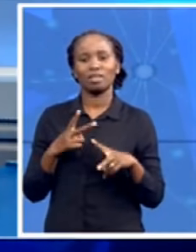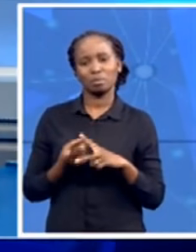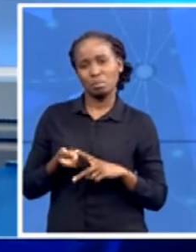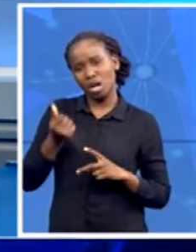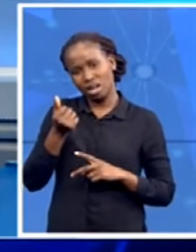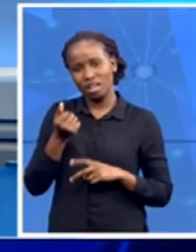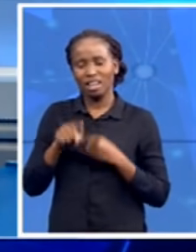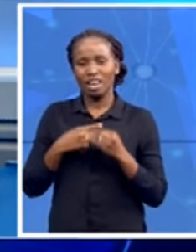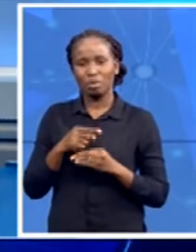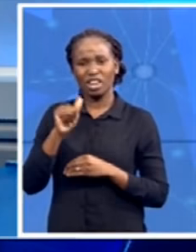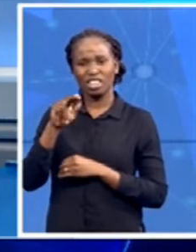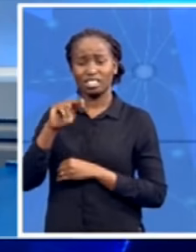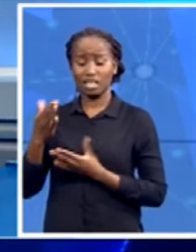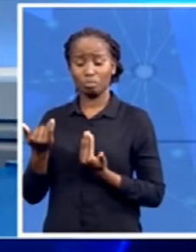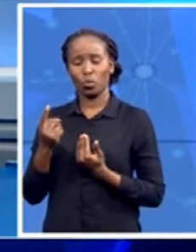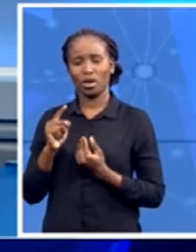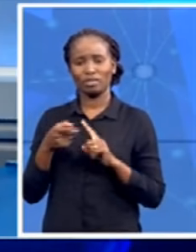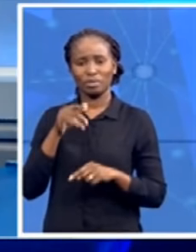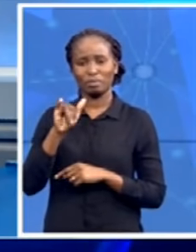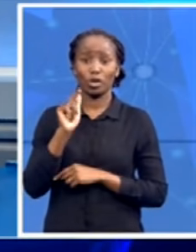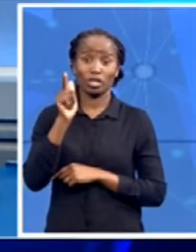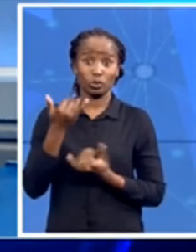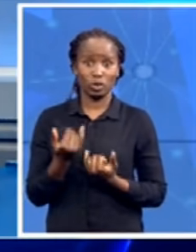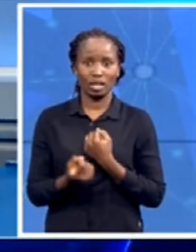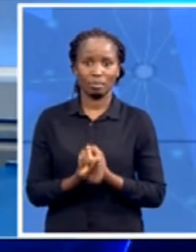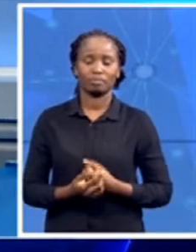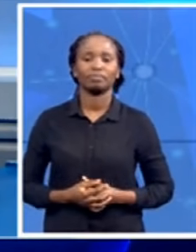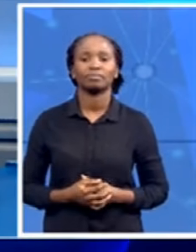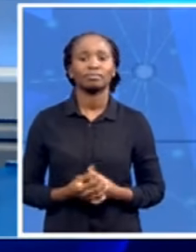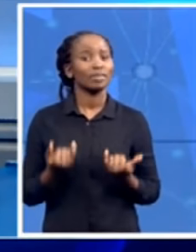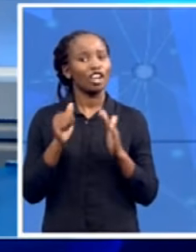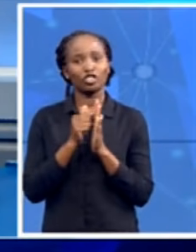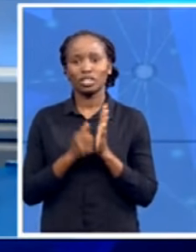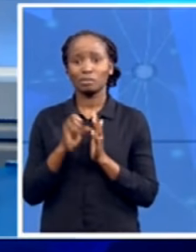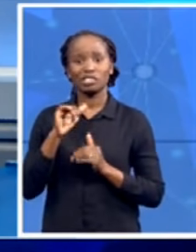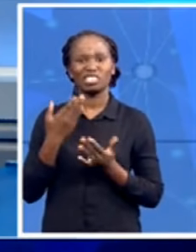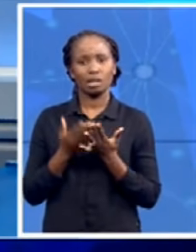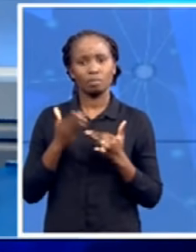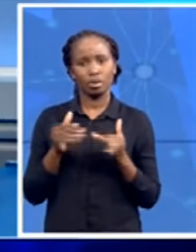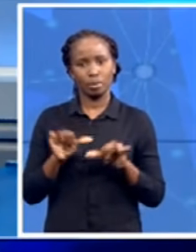ANC later on today. This is the agenda on SABC News. Let's take a quick break. We'll be back shortly.